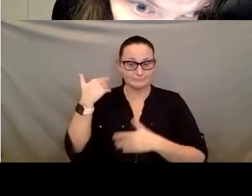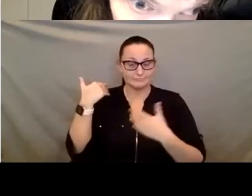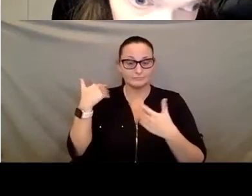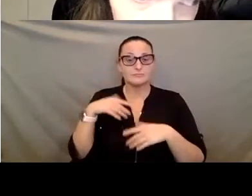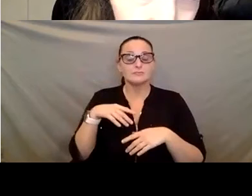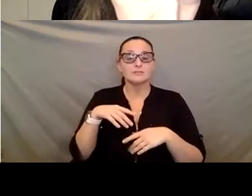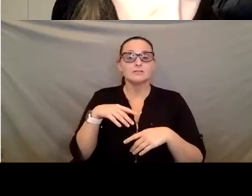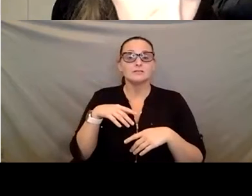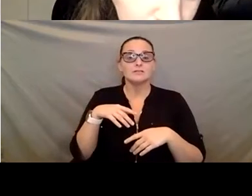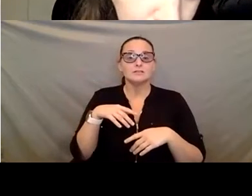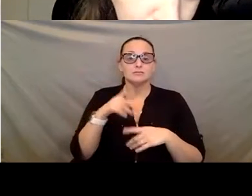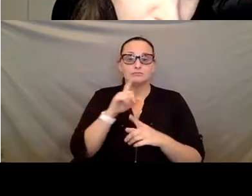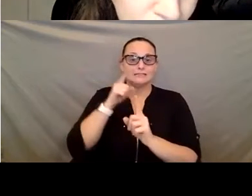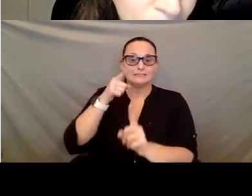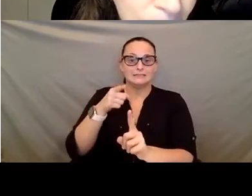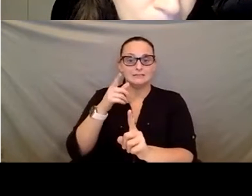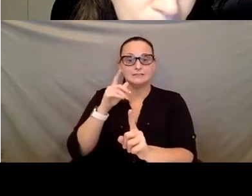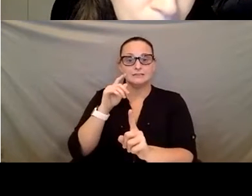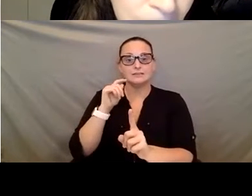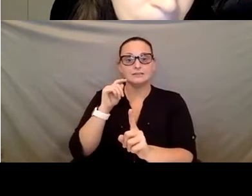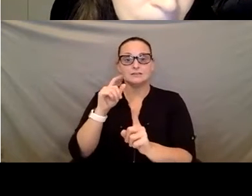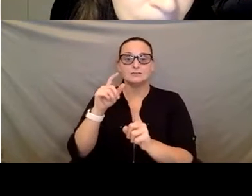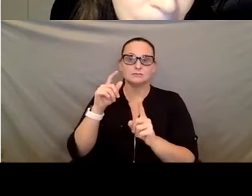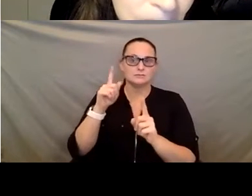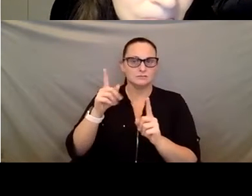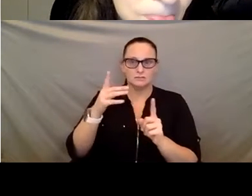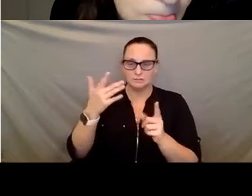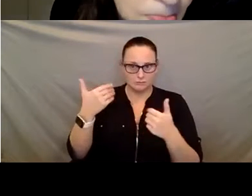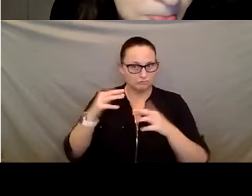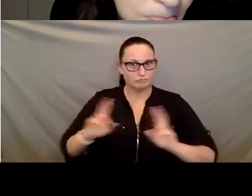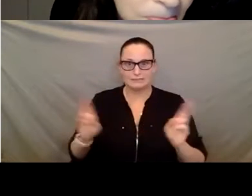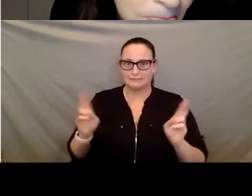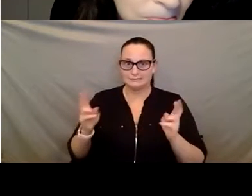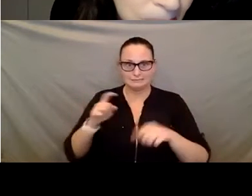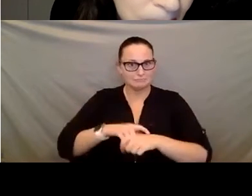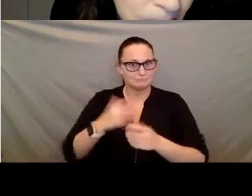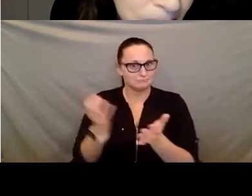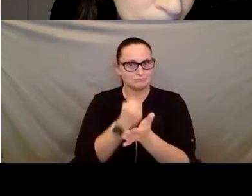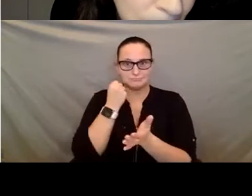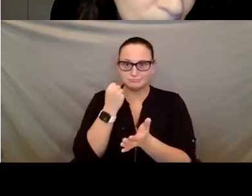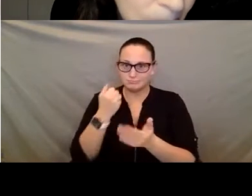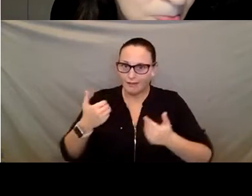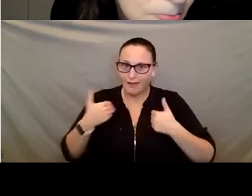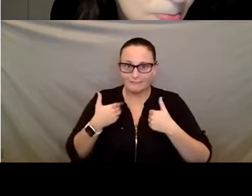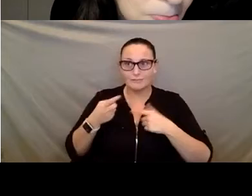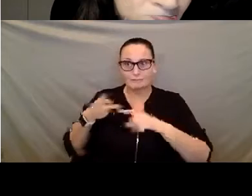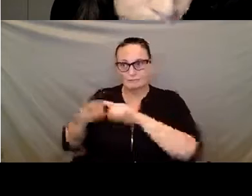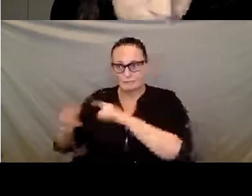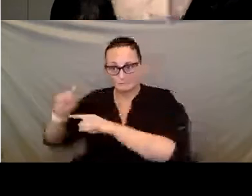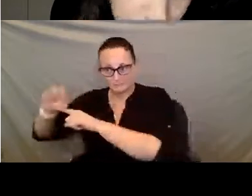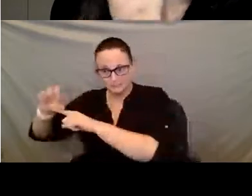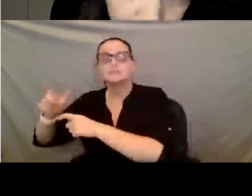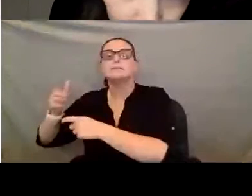So basically, it was long overdue that we really have those cuts